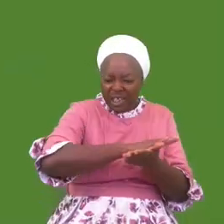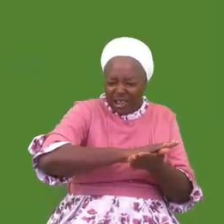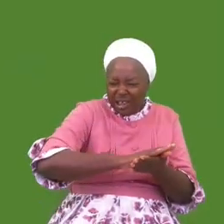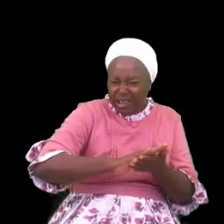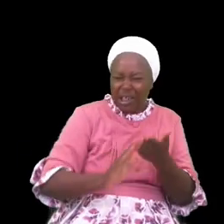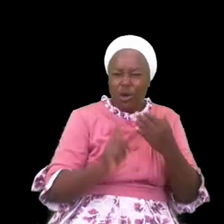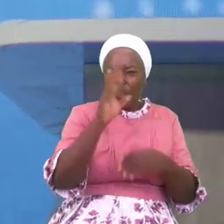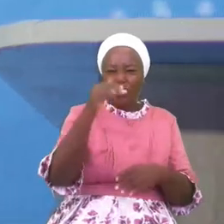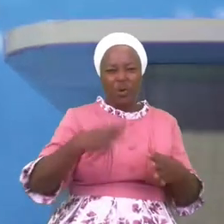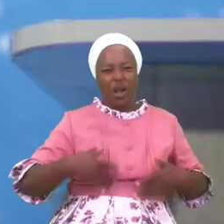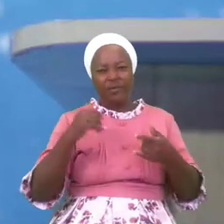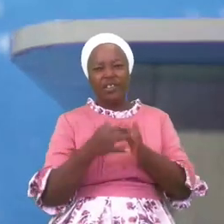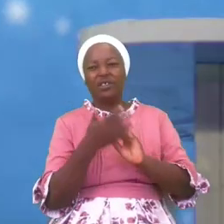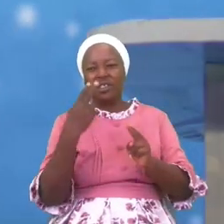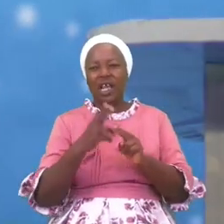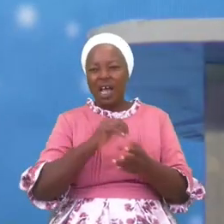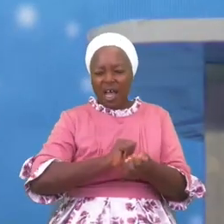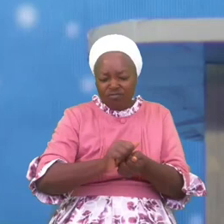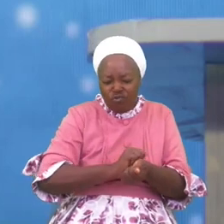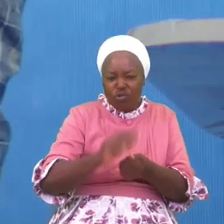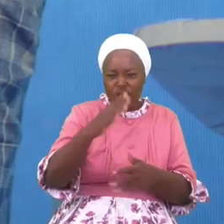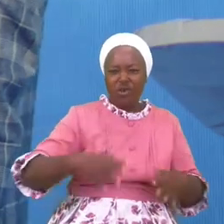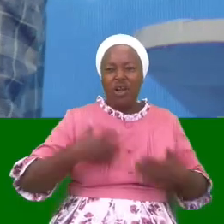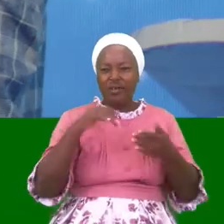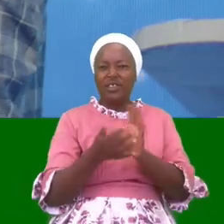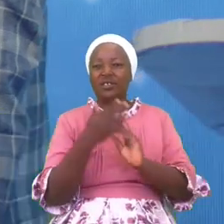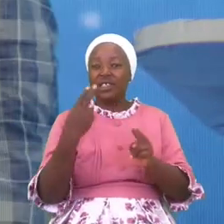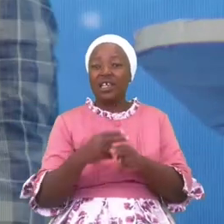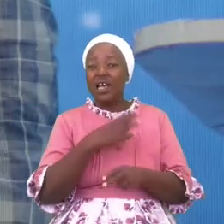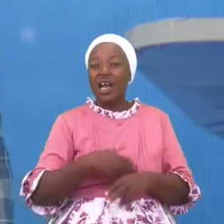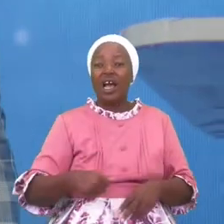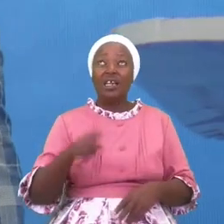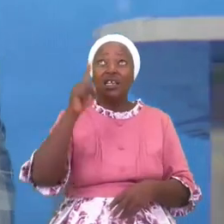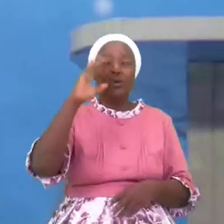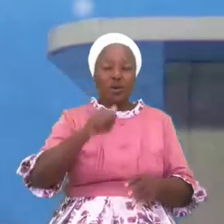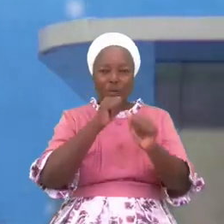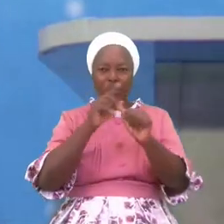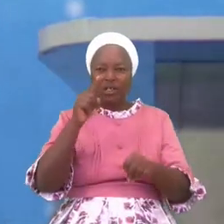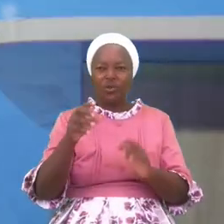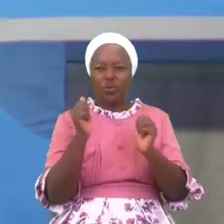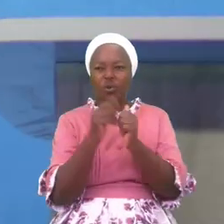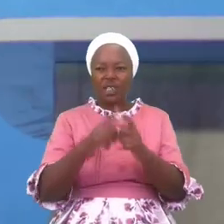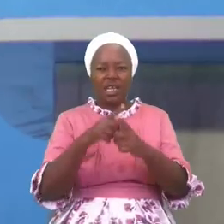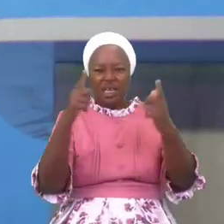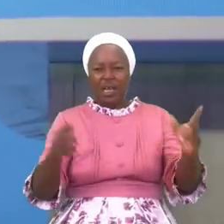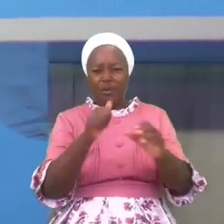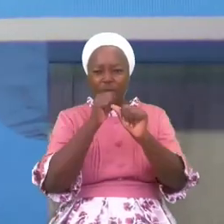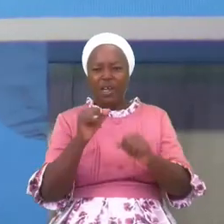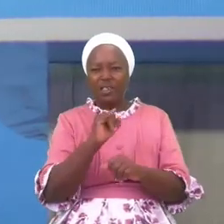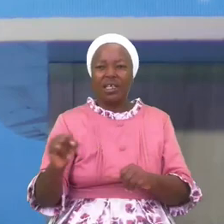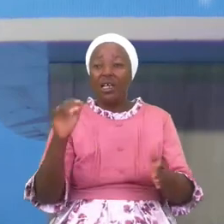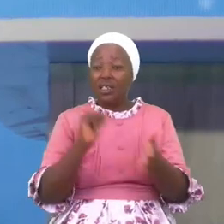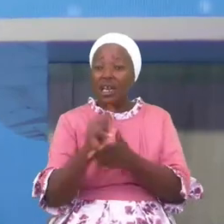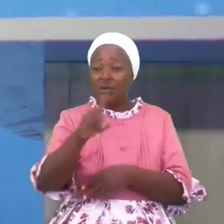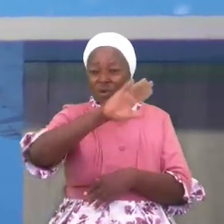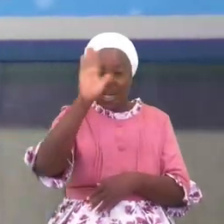life. He will bless you with a great blessing that you never thought you will have in your